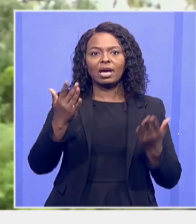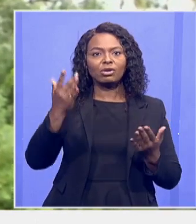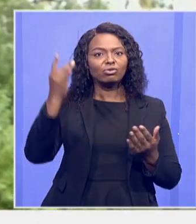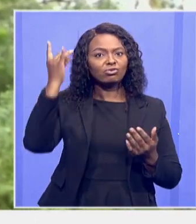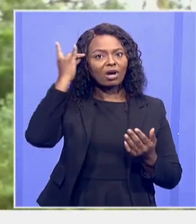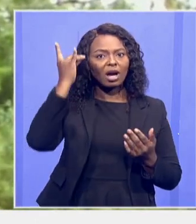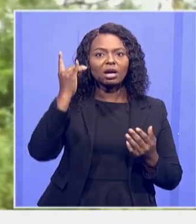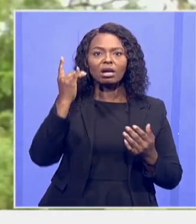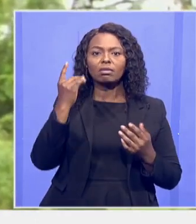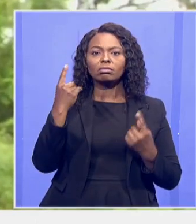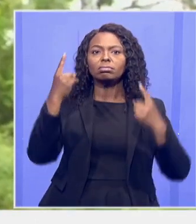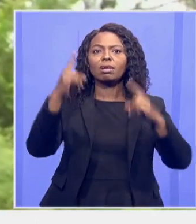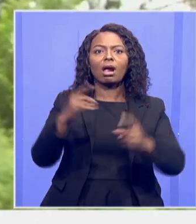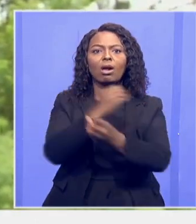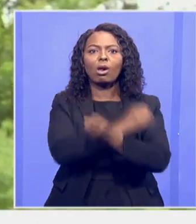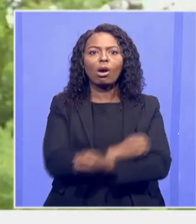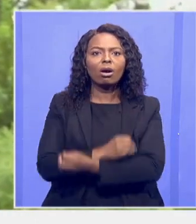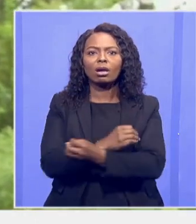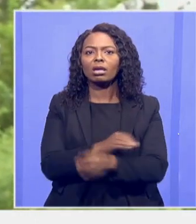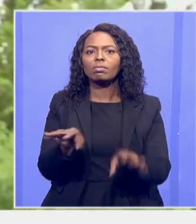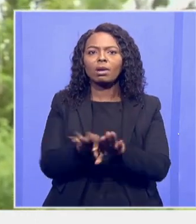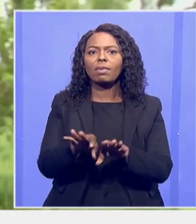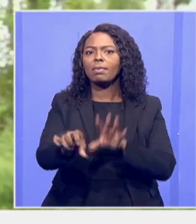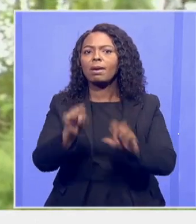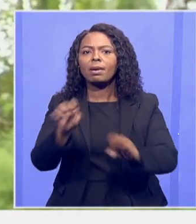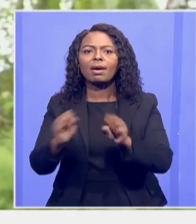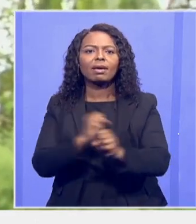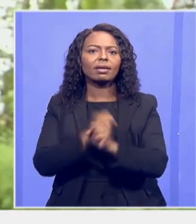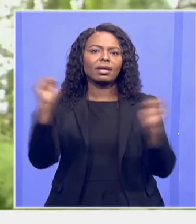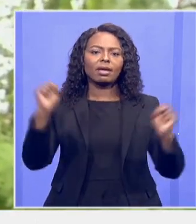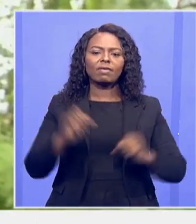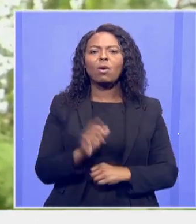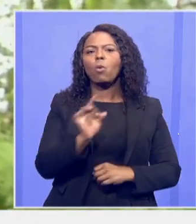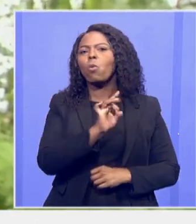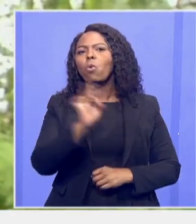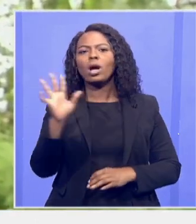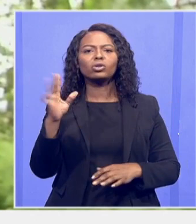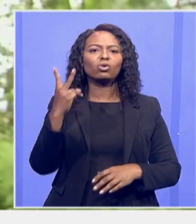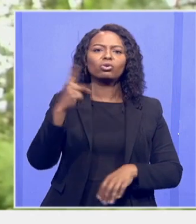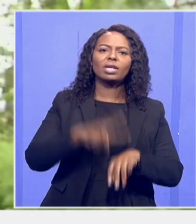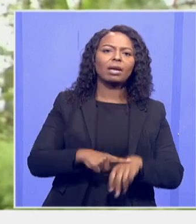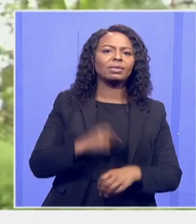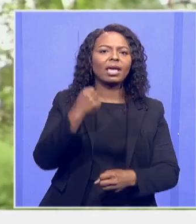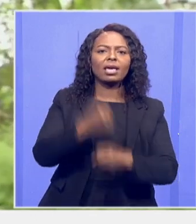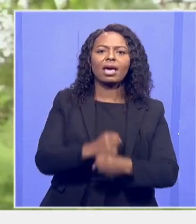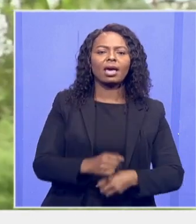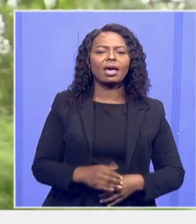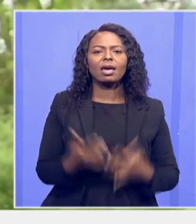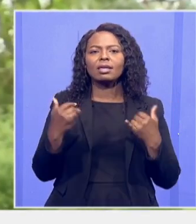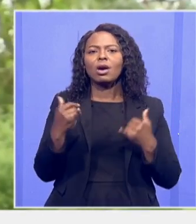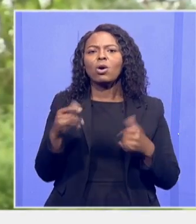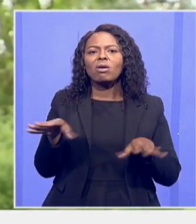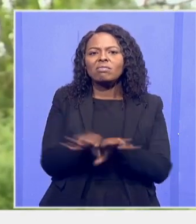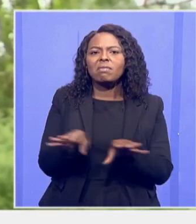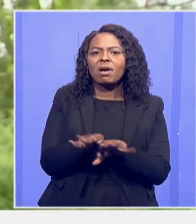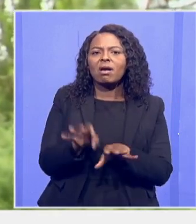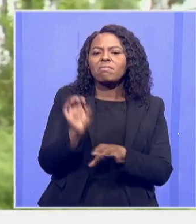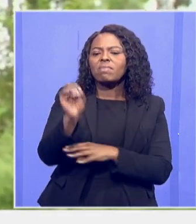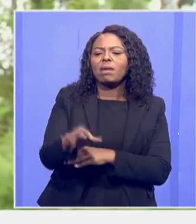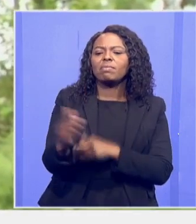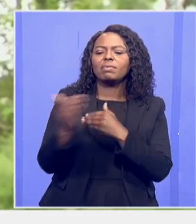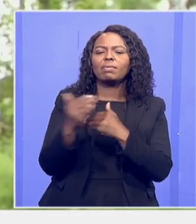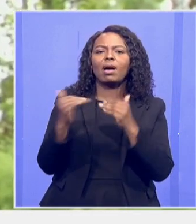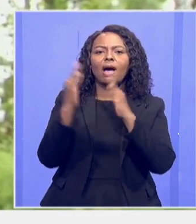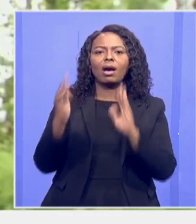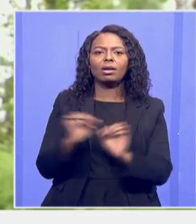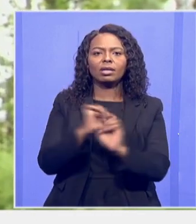one once or twice a year. So rubble and garbage is piling up in front of their houses, and they are finding the closest areas where